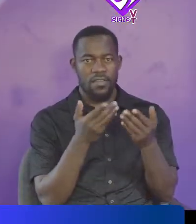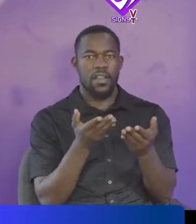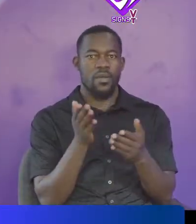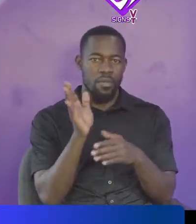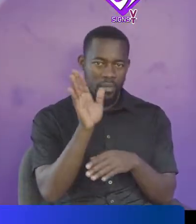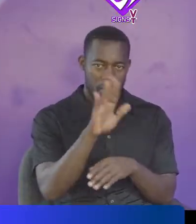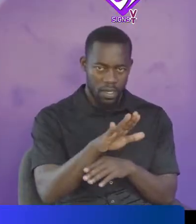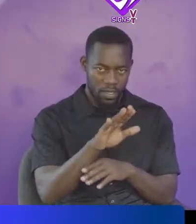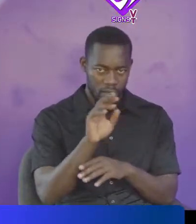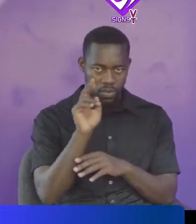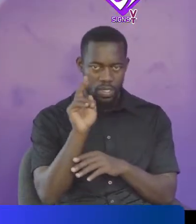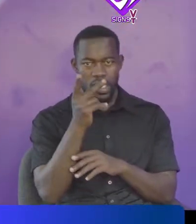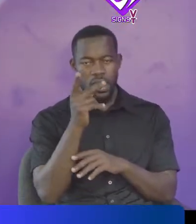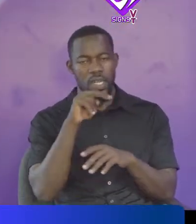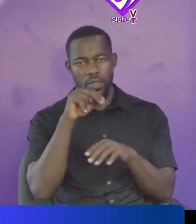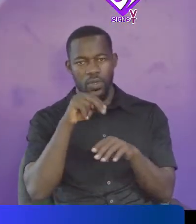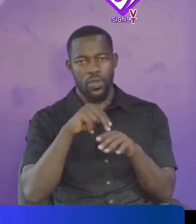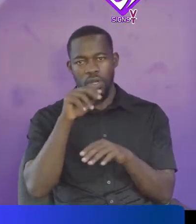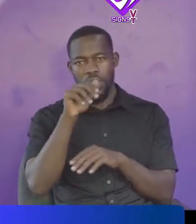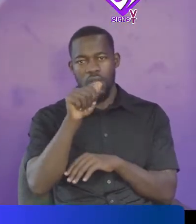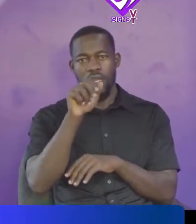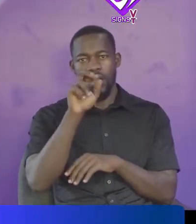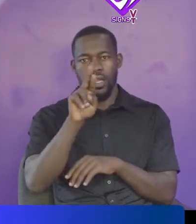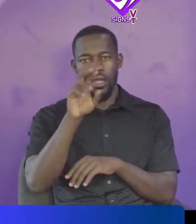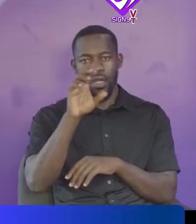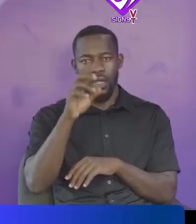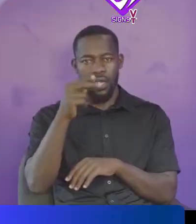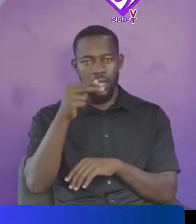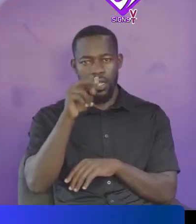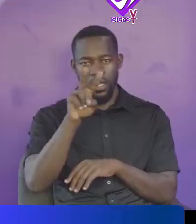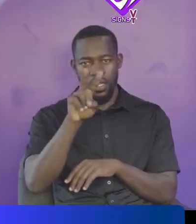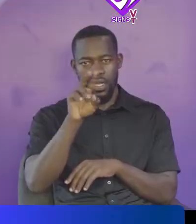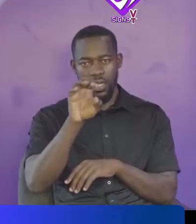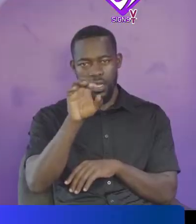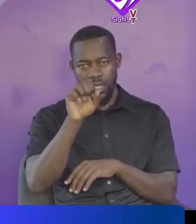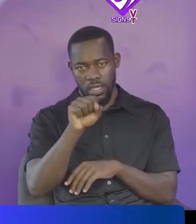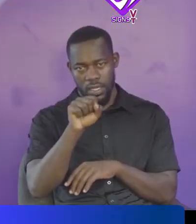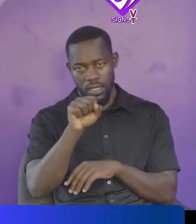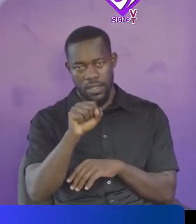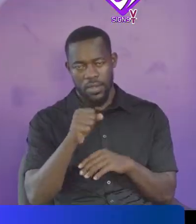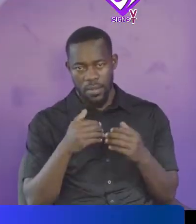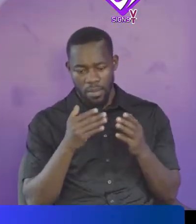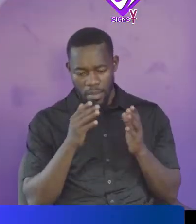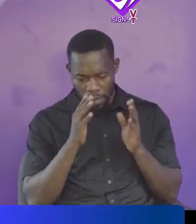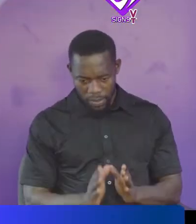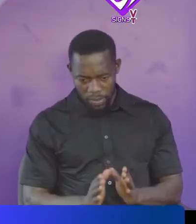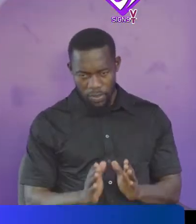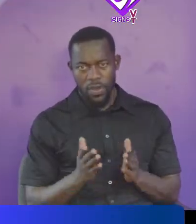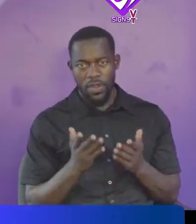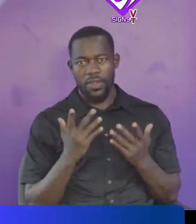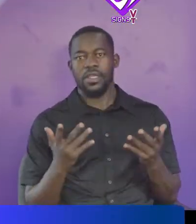Archives. And he made it very clear for government that I am donating some of my personal things to the Kenya National Archives